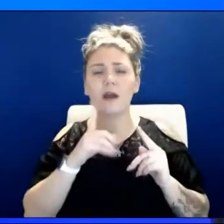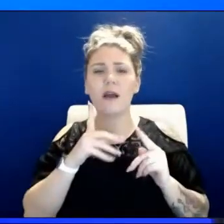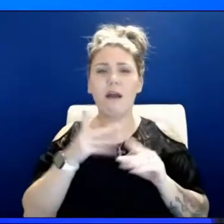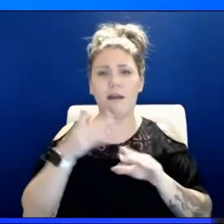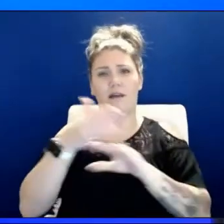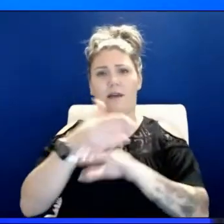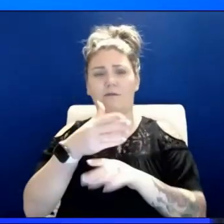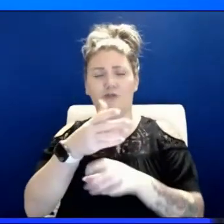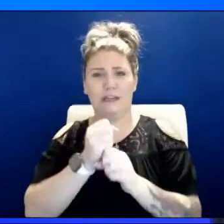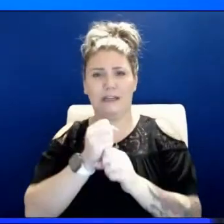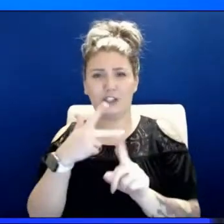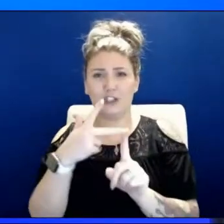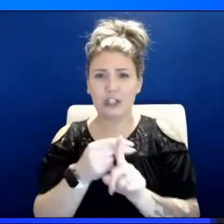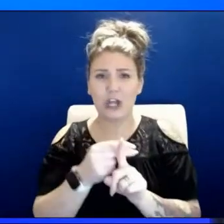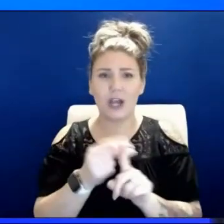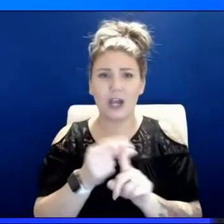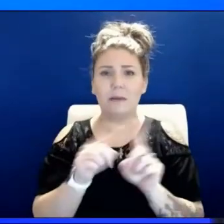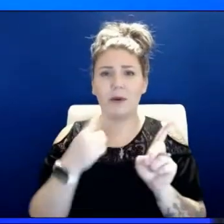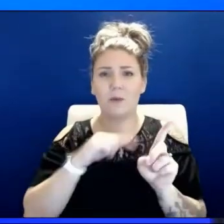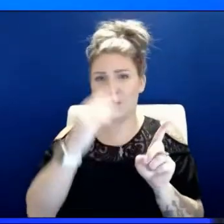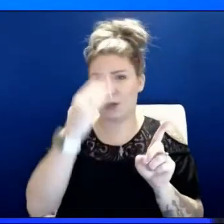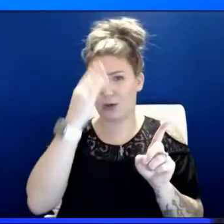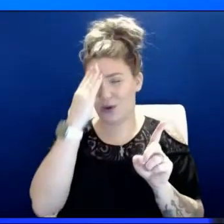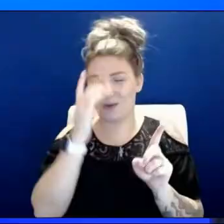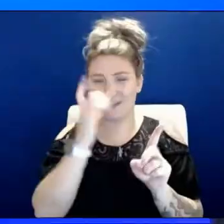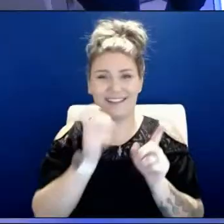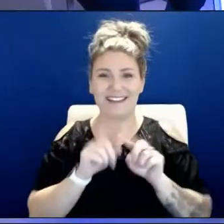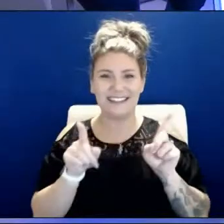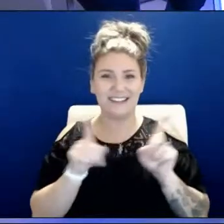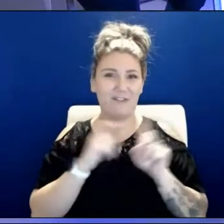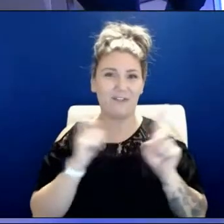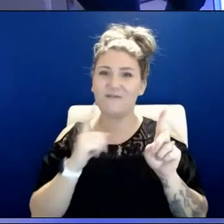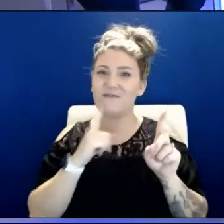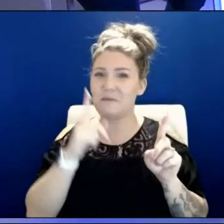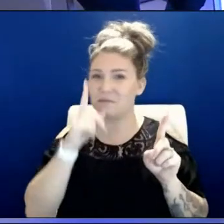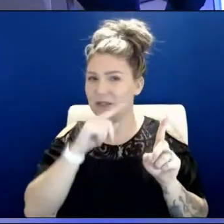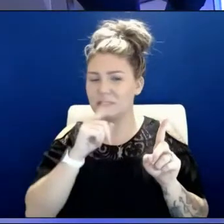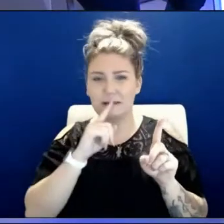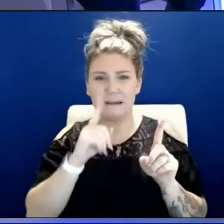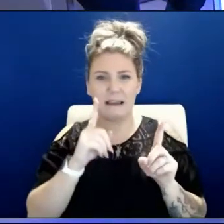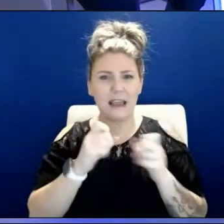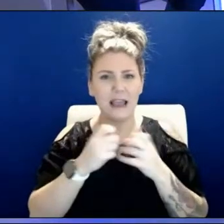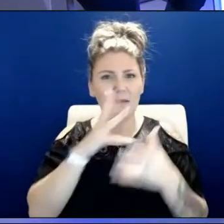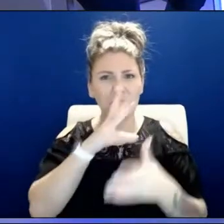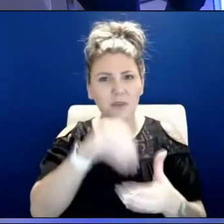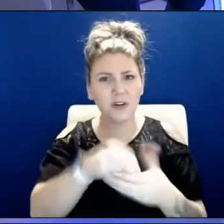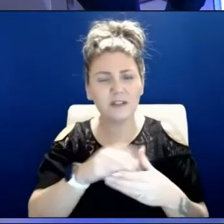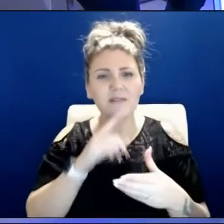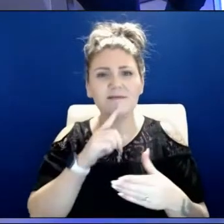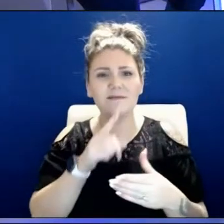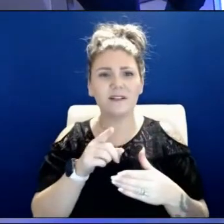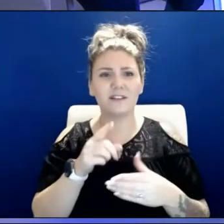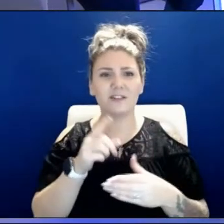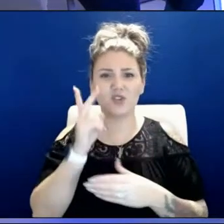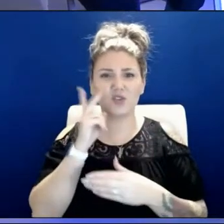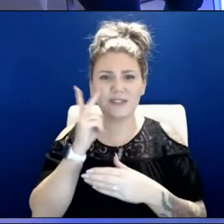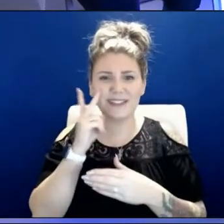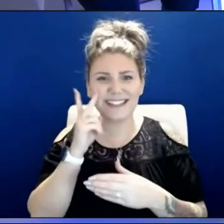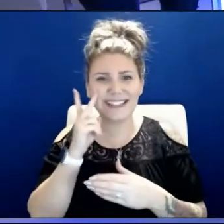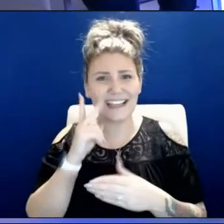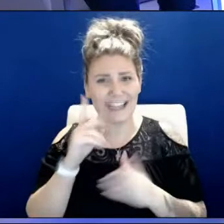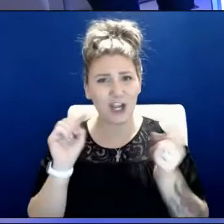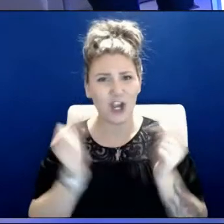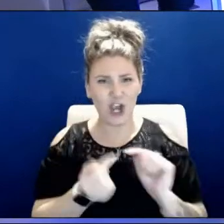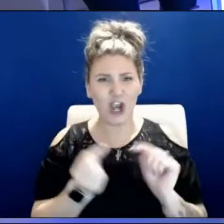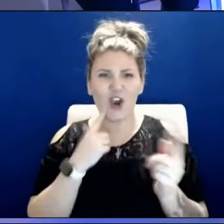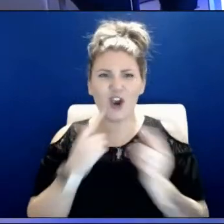shot, but we know that this is no different than placebo. Having participated in some of those studies, actually an injection of saline in your shoulder turns out it does hurt.